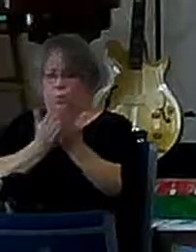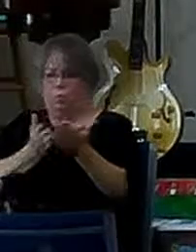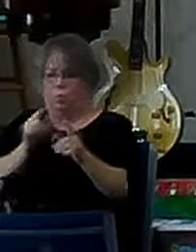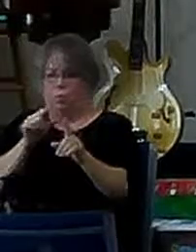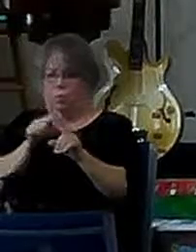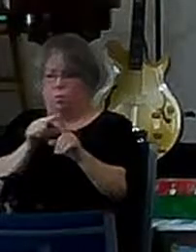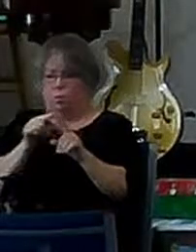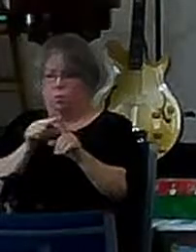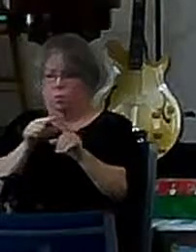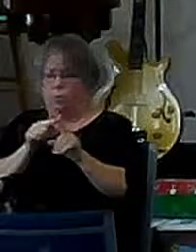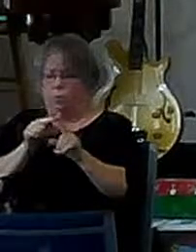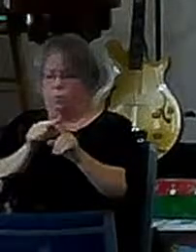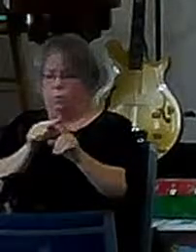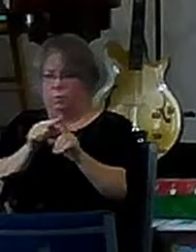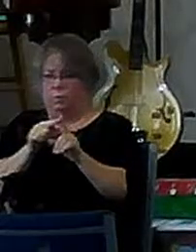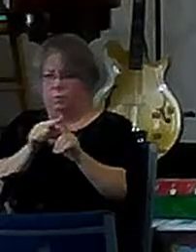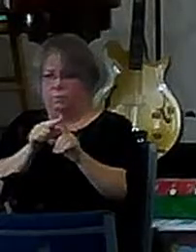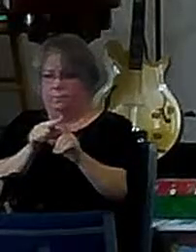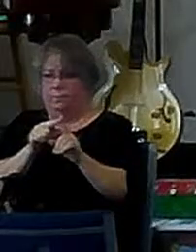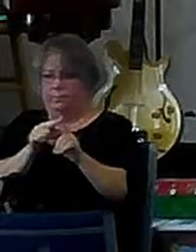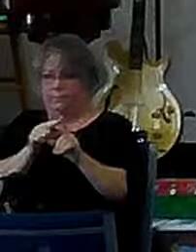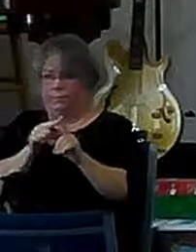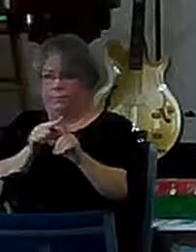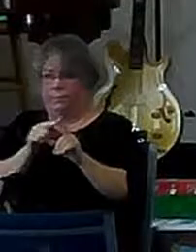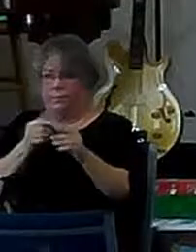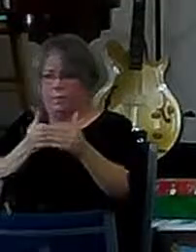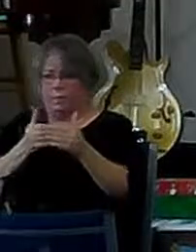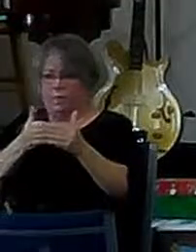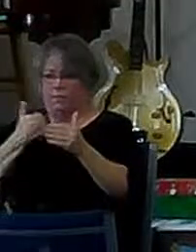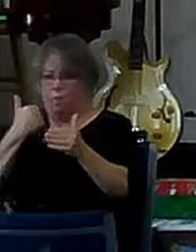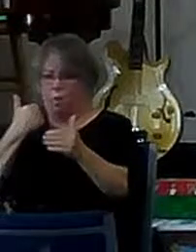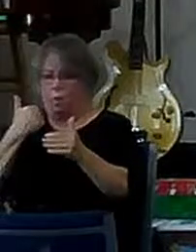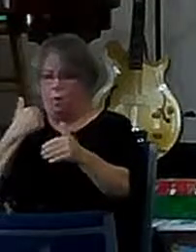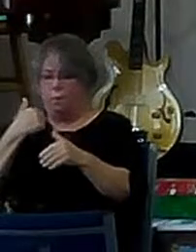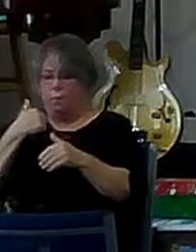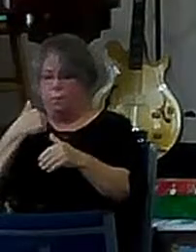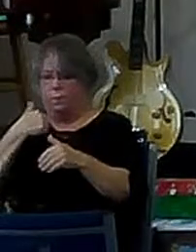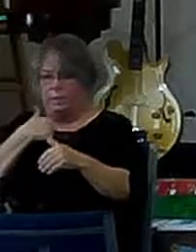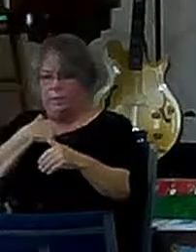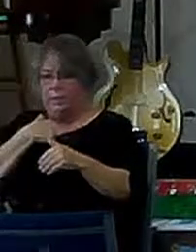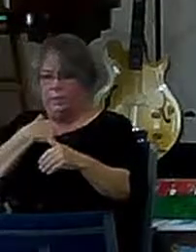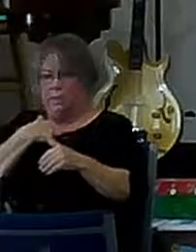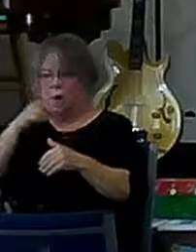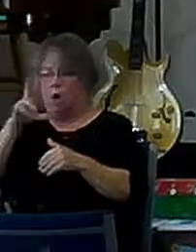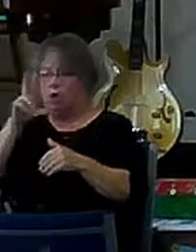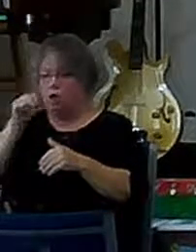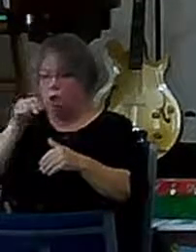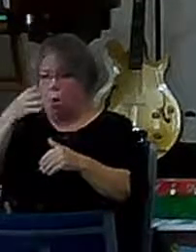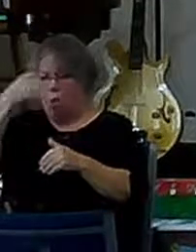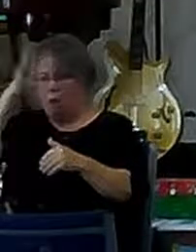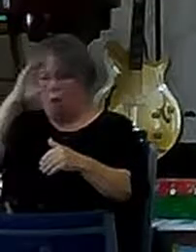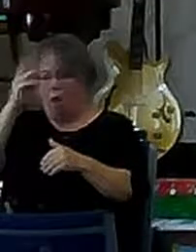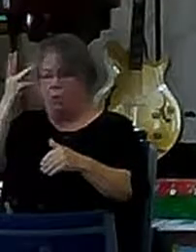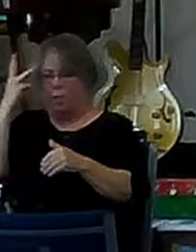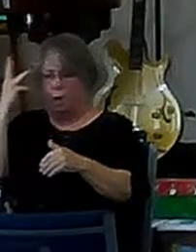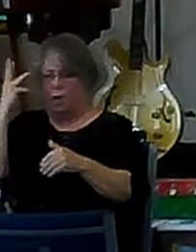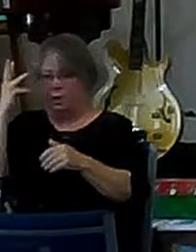page 604, before me no God was formed.